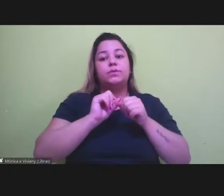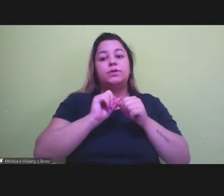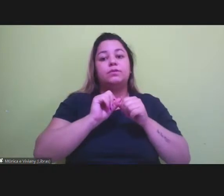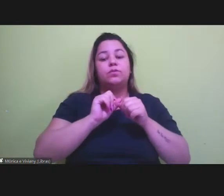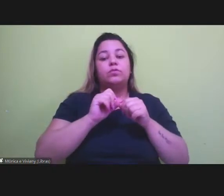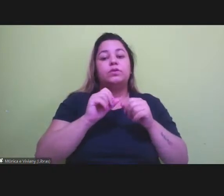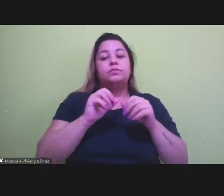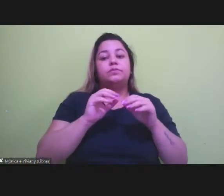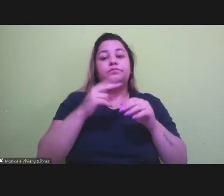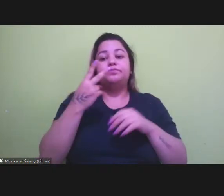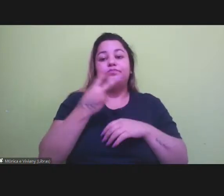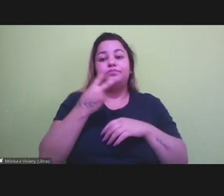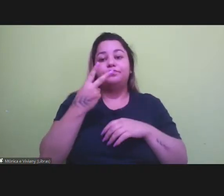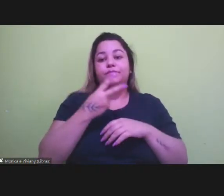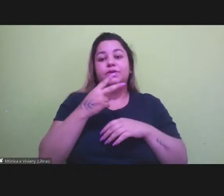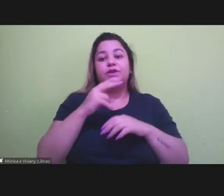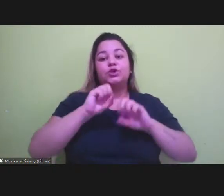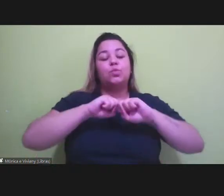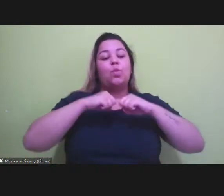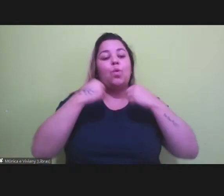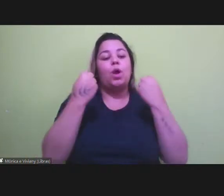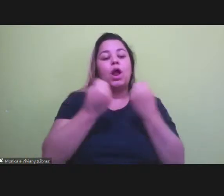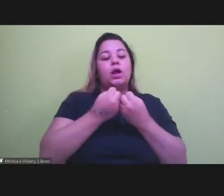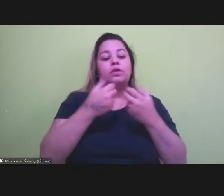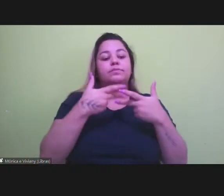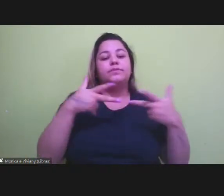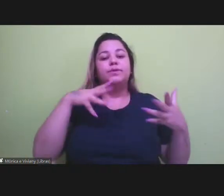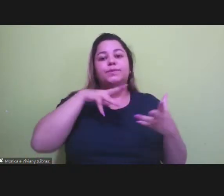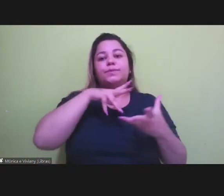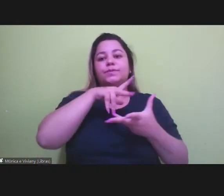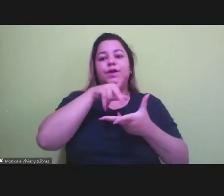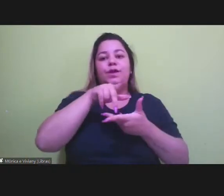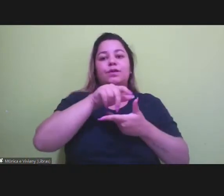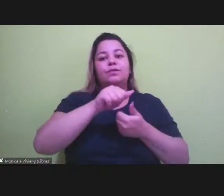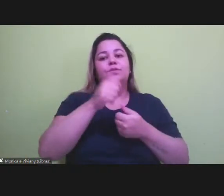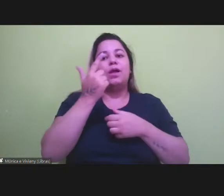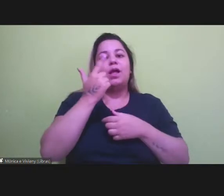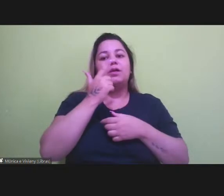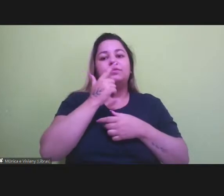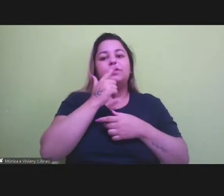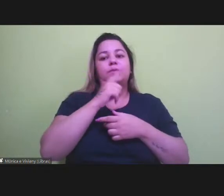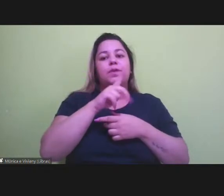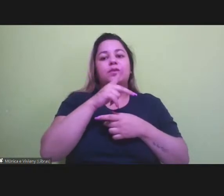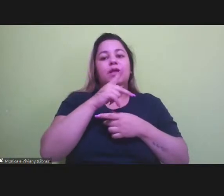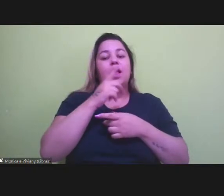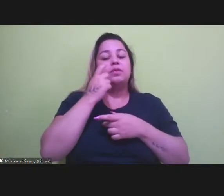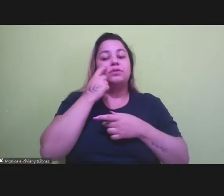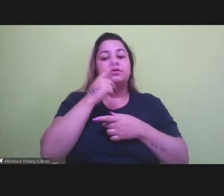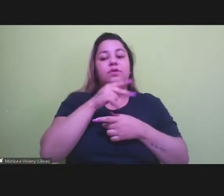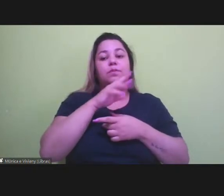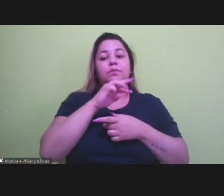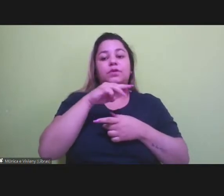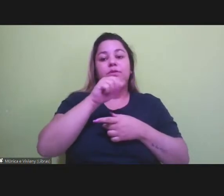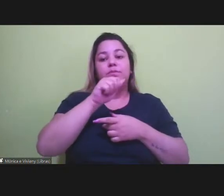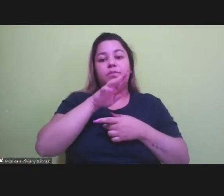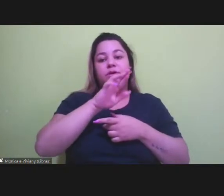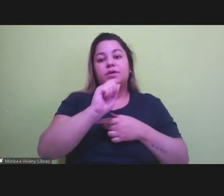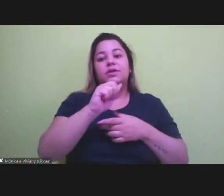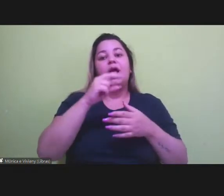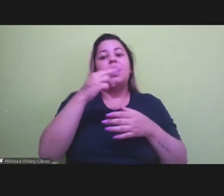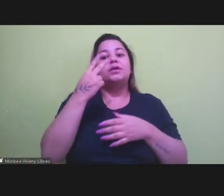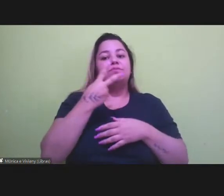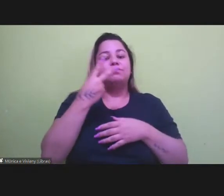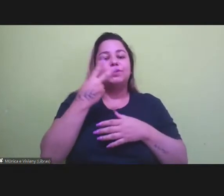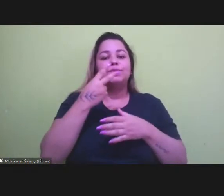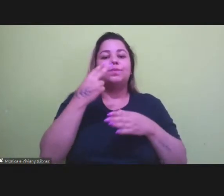performed in the second seminar, International Seminar of Food and Nutrition in Primary Healthcare.